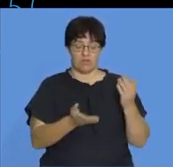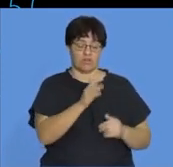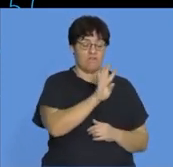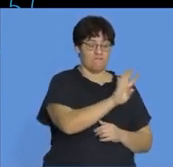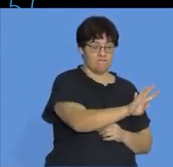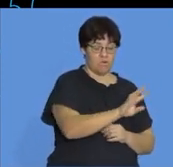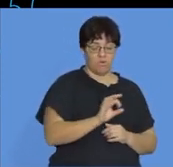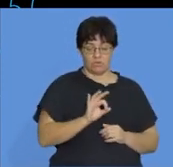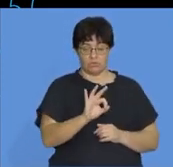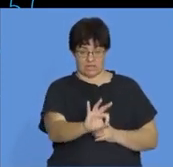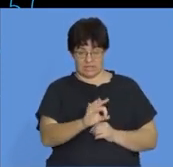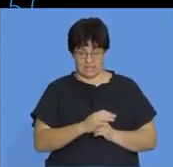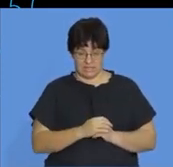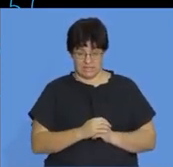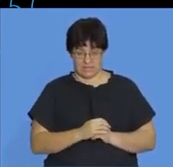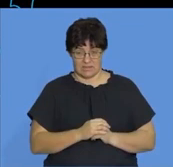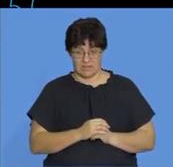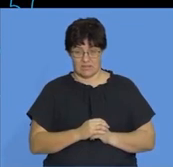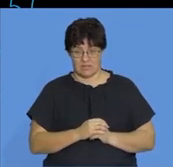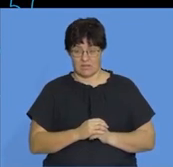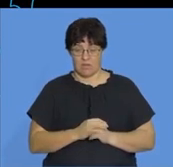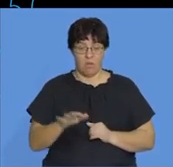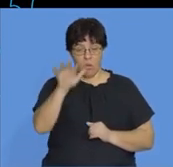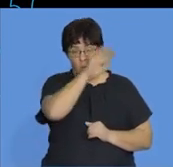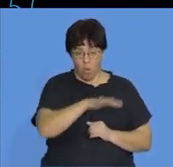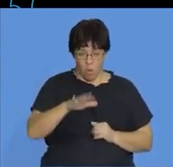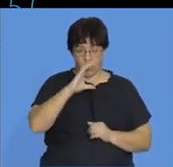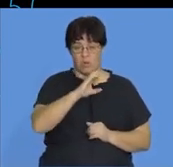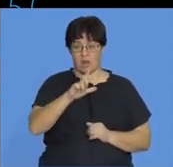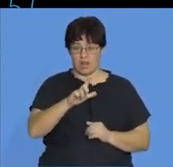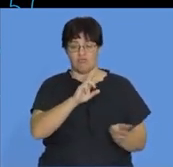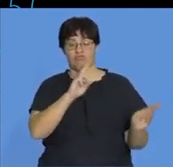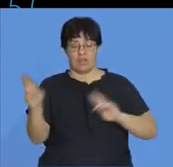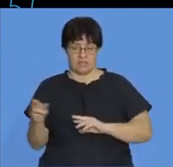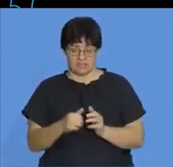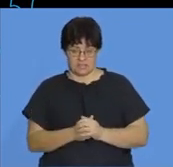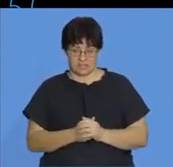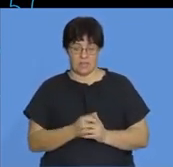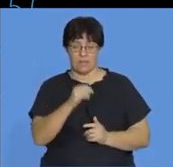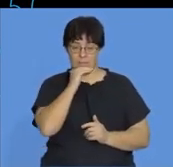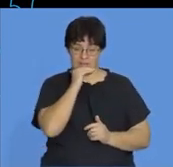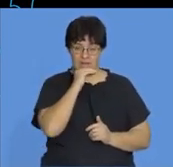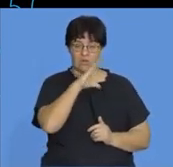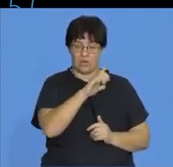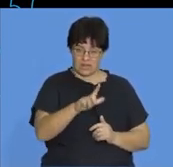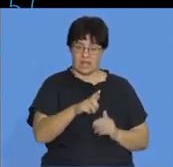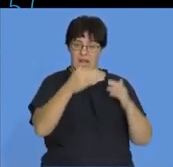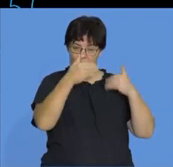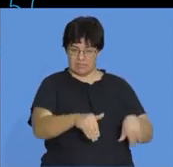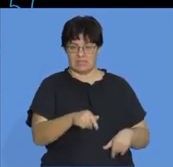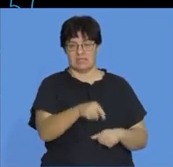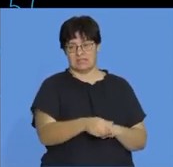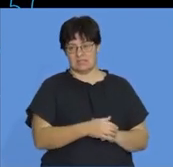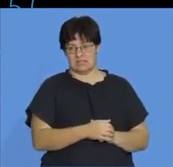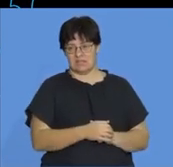the ratio of 4:3, right, and then all of the chlorine reacts, it means chlorine is